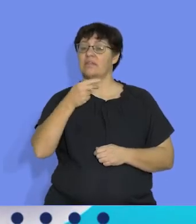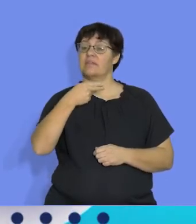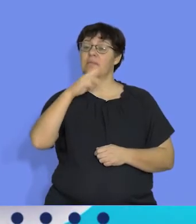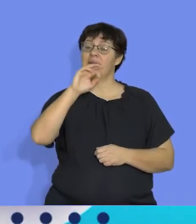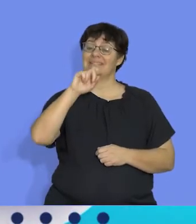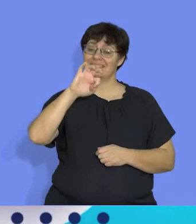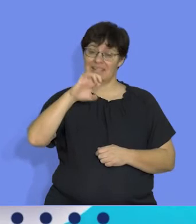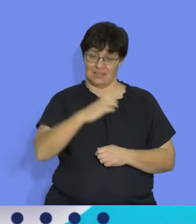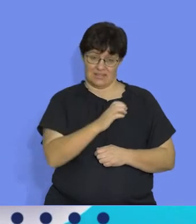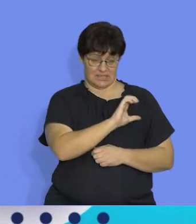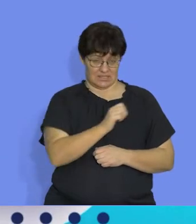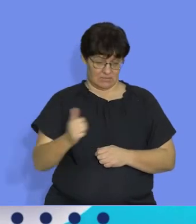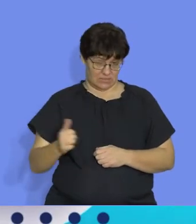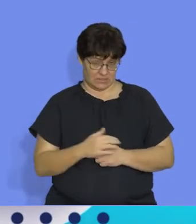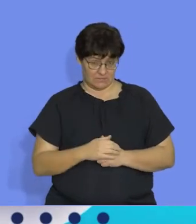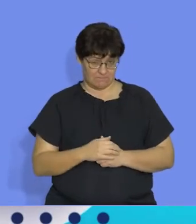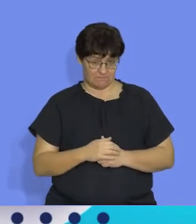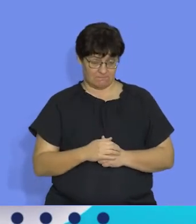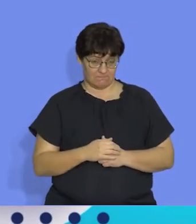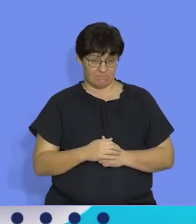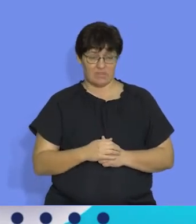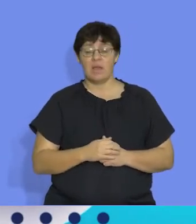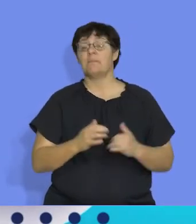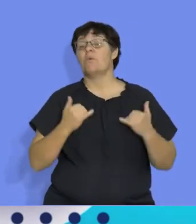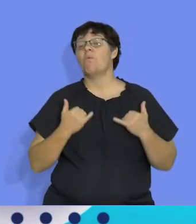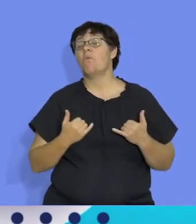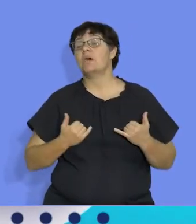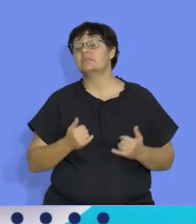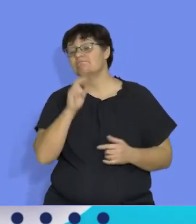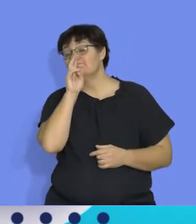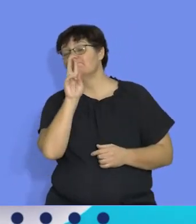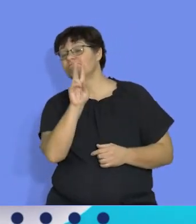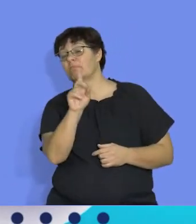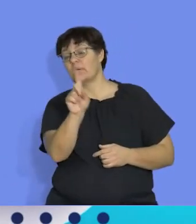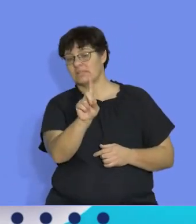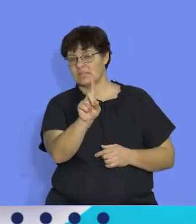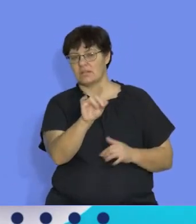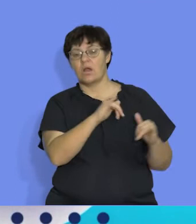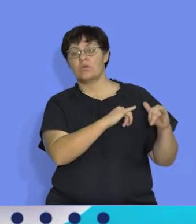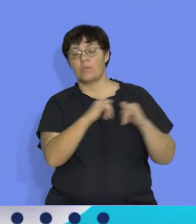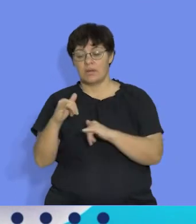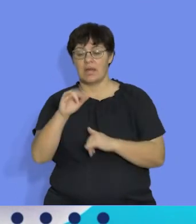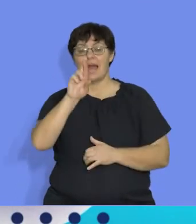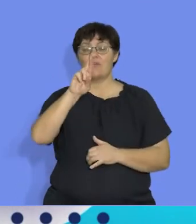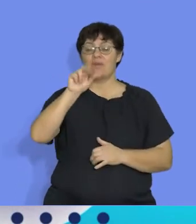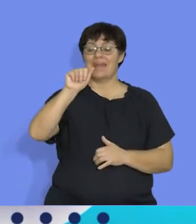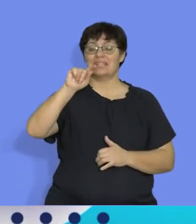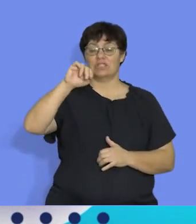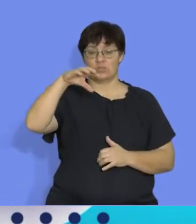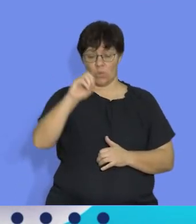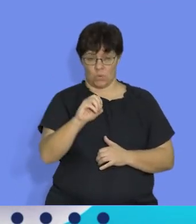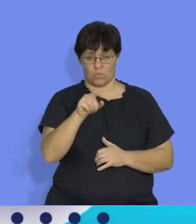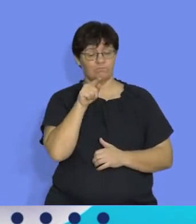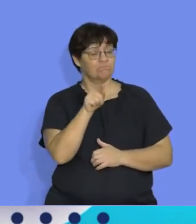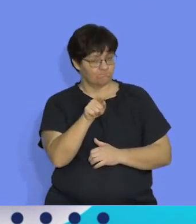Cool. I hope that everyone's still with me. We are going to be looking to see if there is a common ratio between